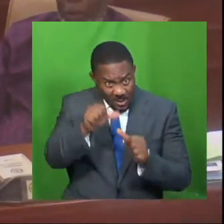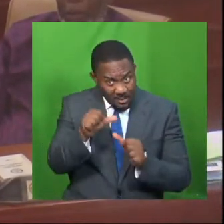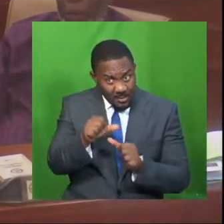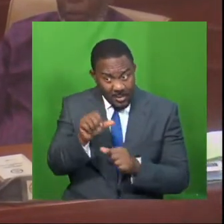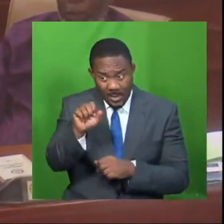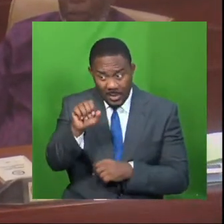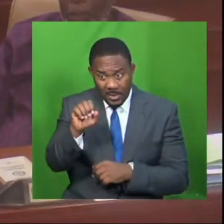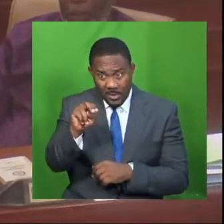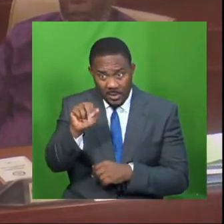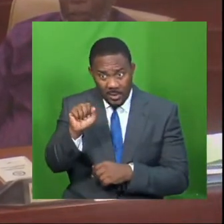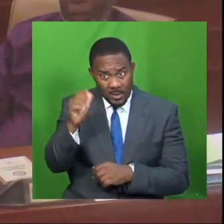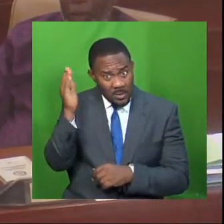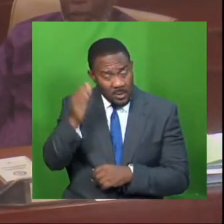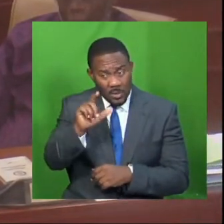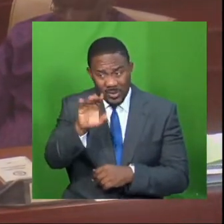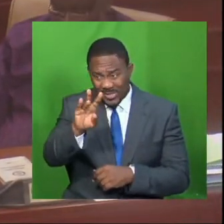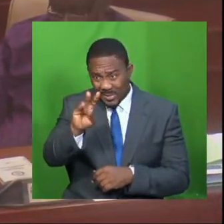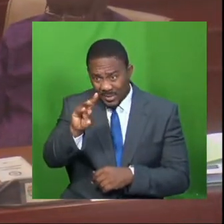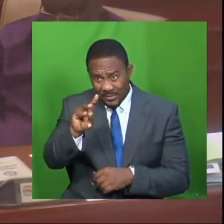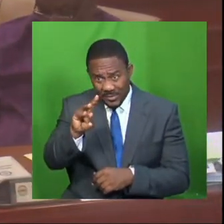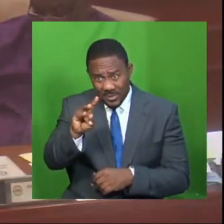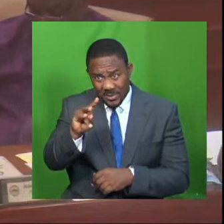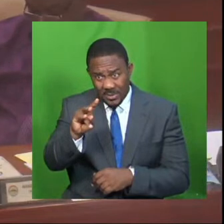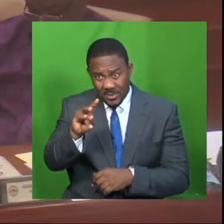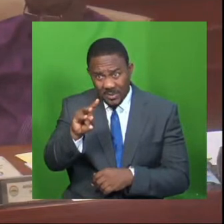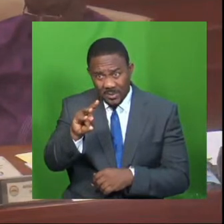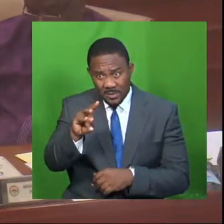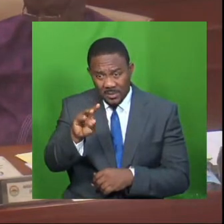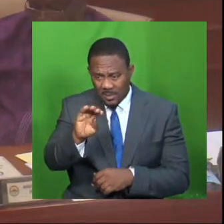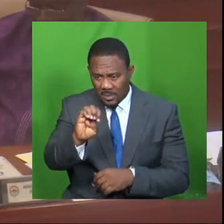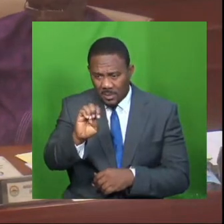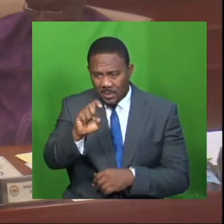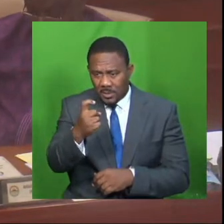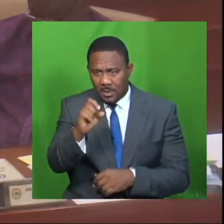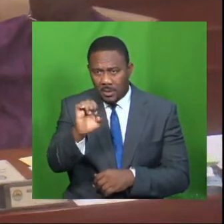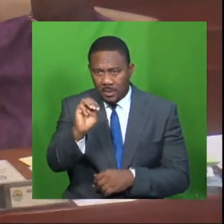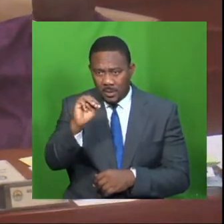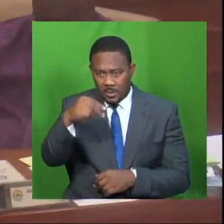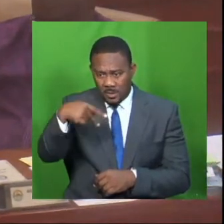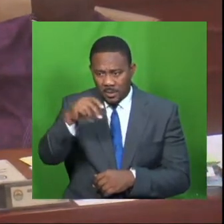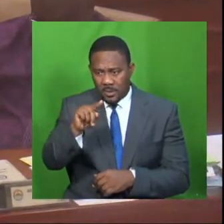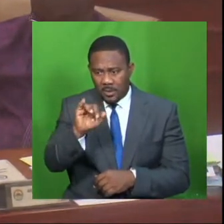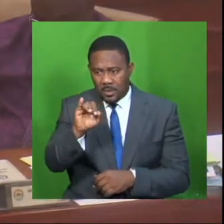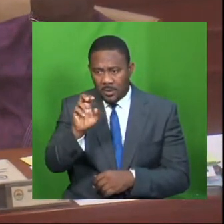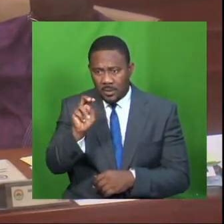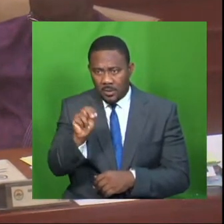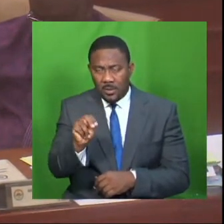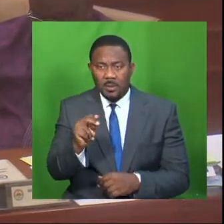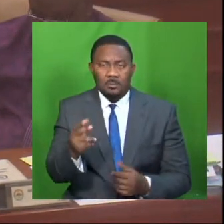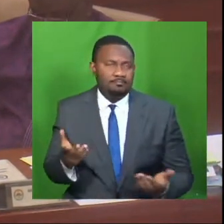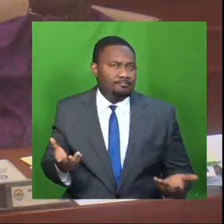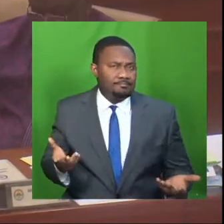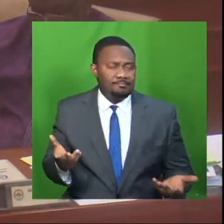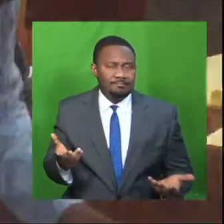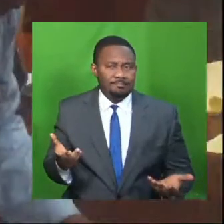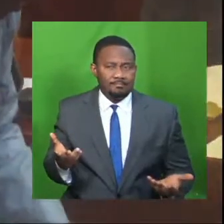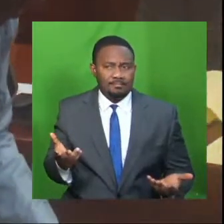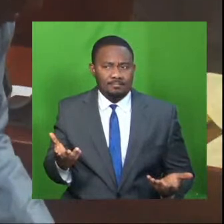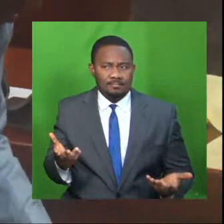No. The ruling was that the papers can be laid. It should be referred to the committee,